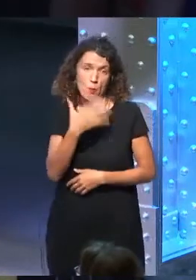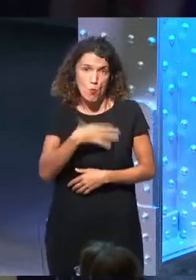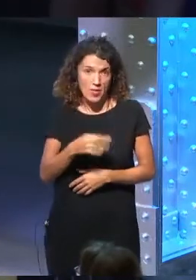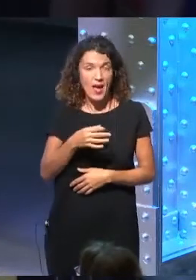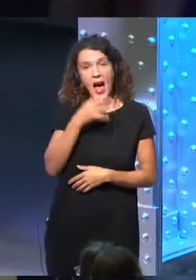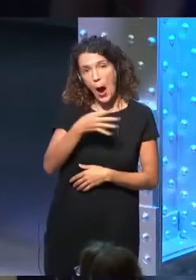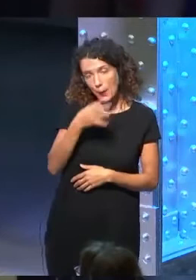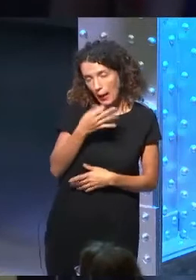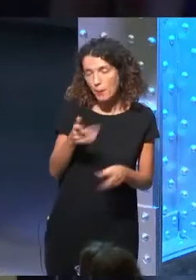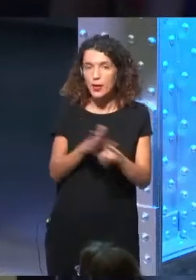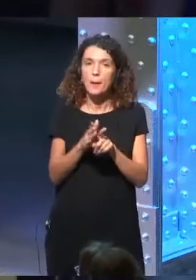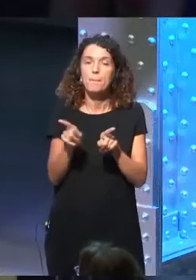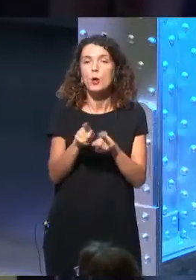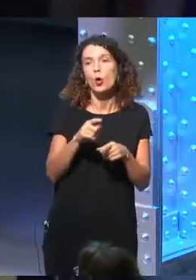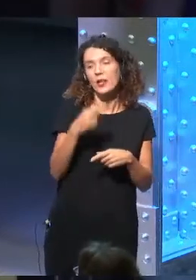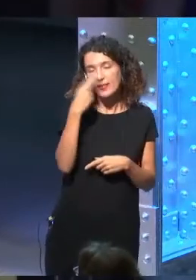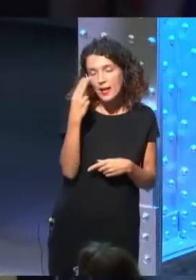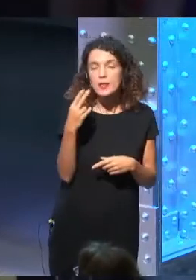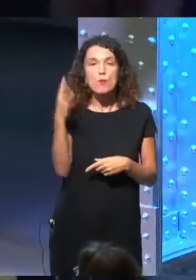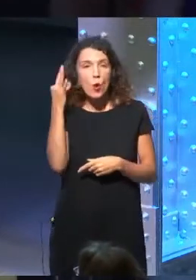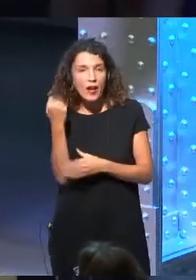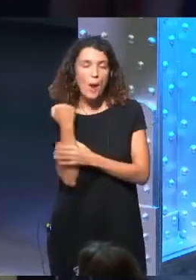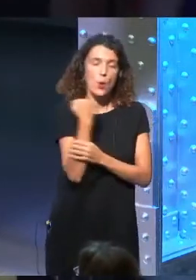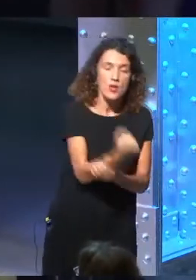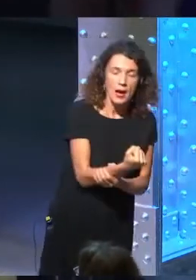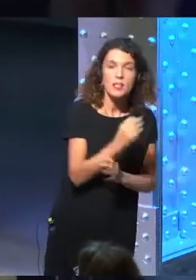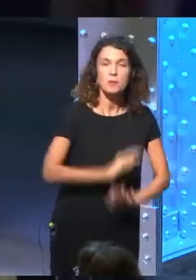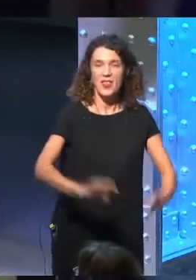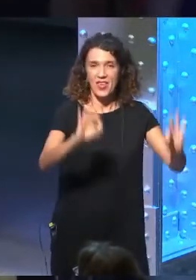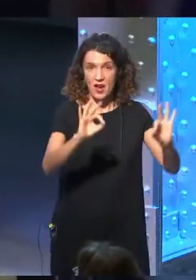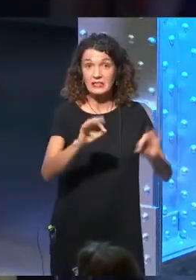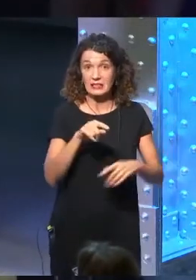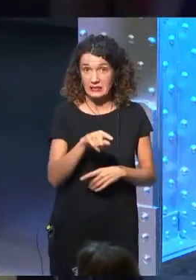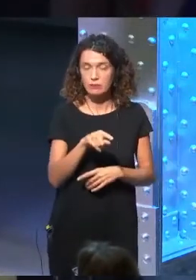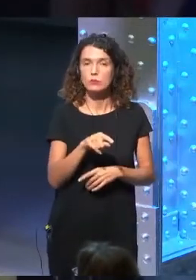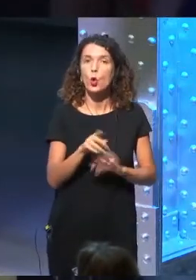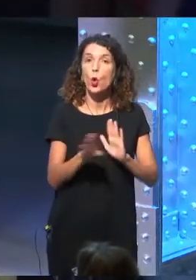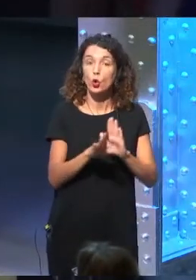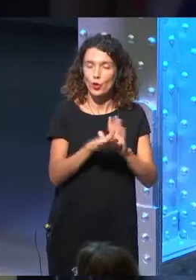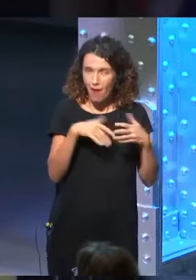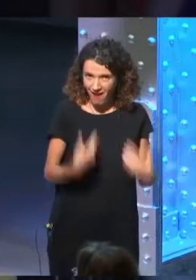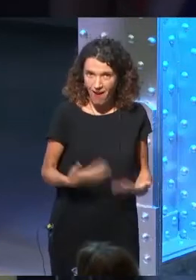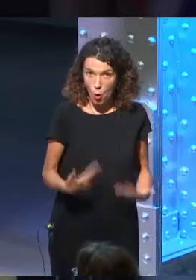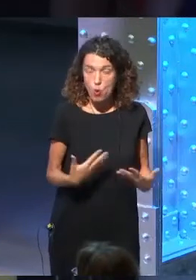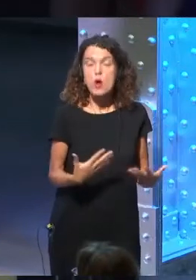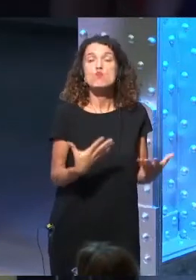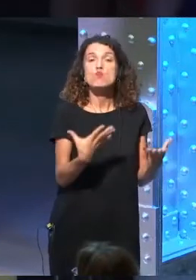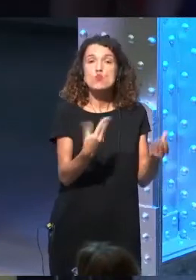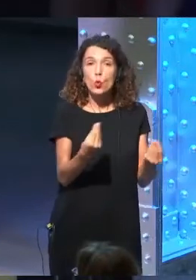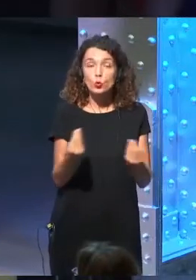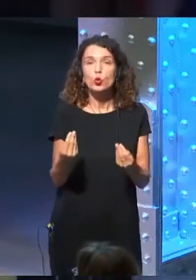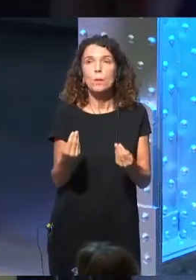in particular, continues. And some of the most famous speeches there are by women are